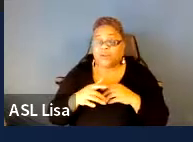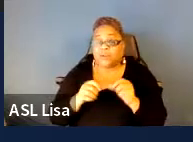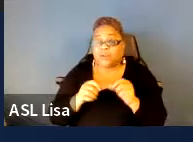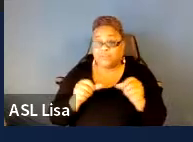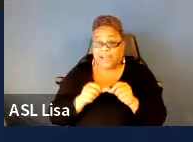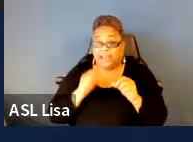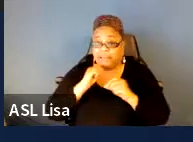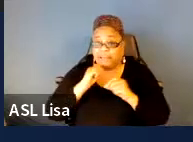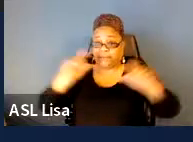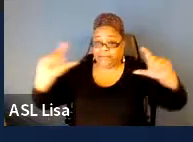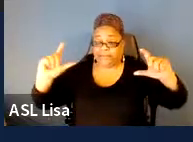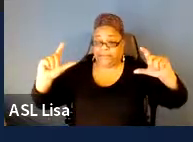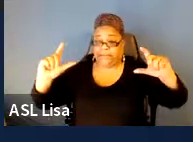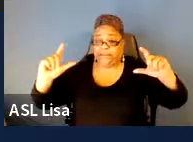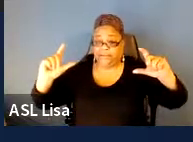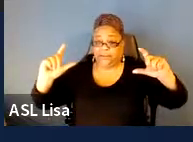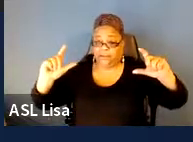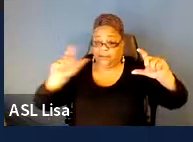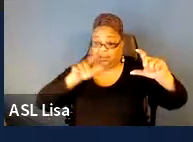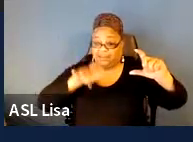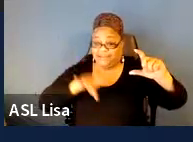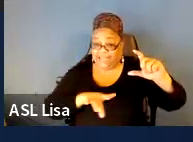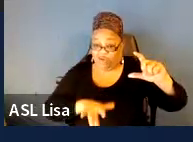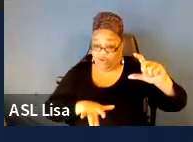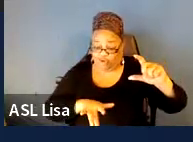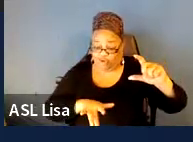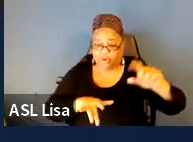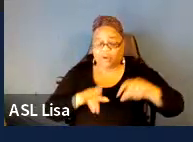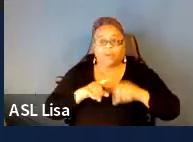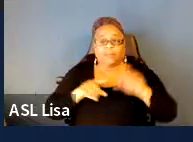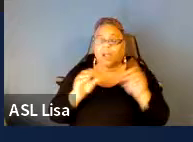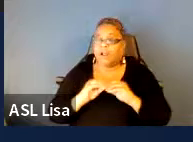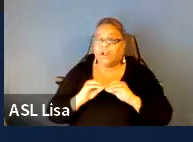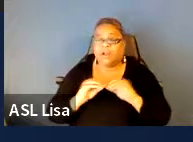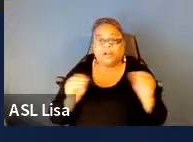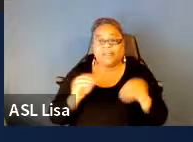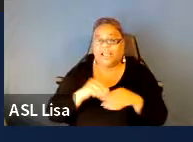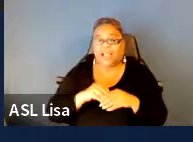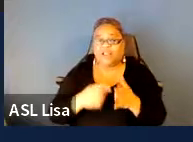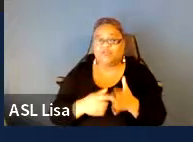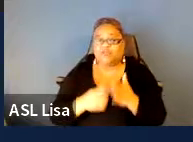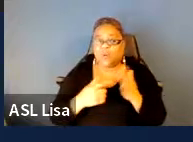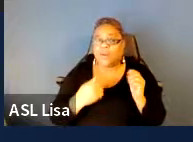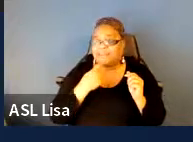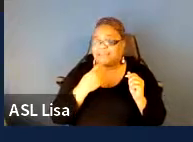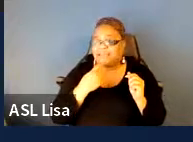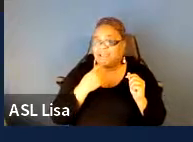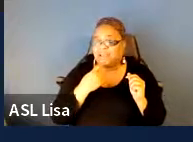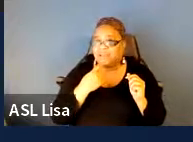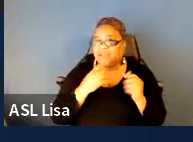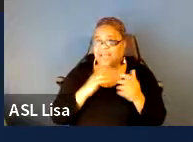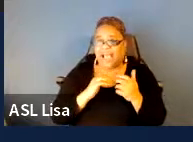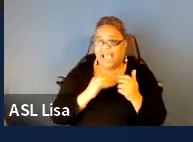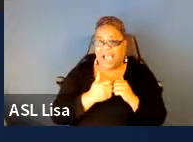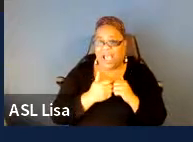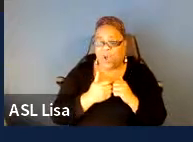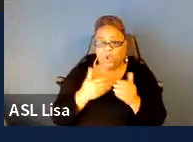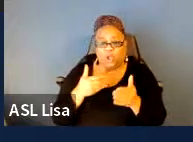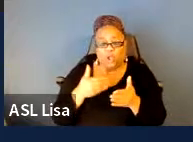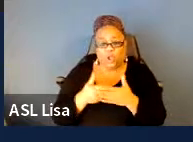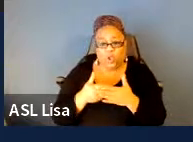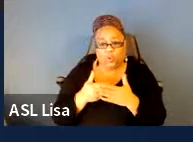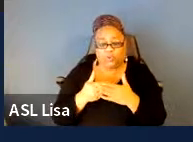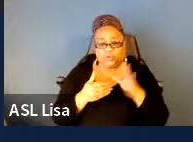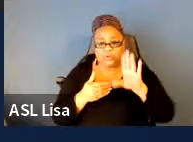sign to be mounted. And there's nothing in these requirements that says how close the sign must be